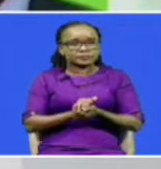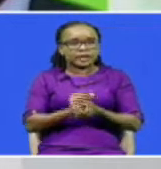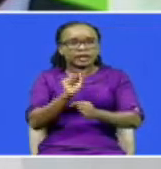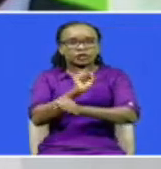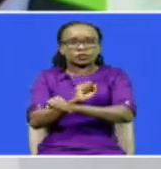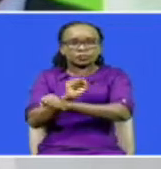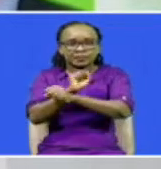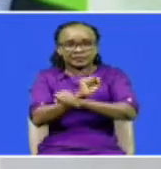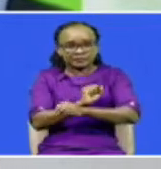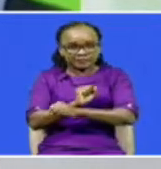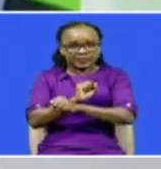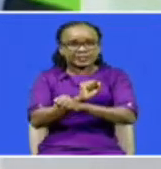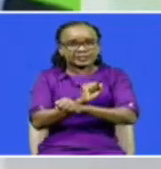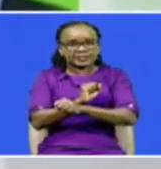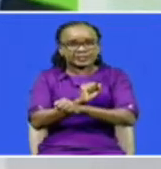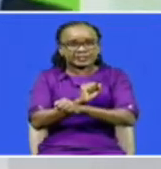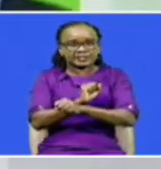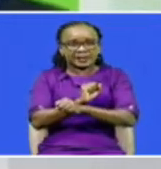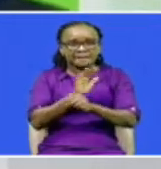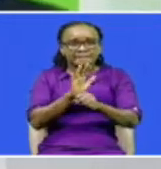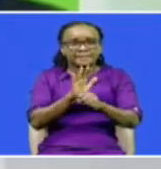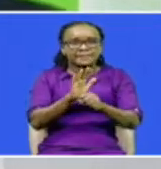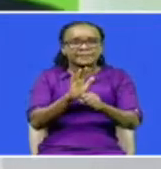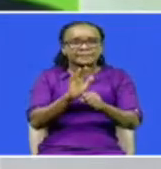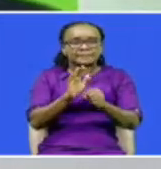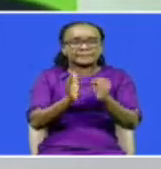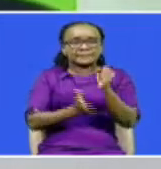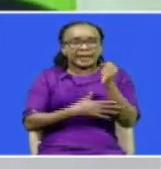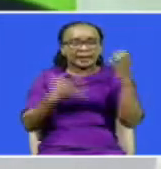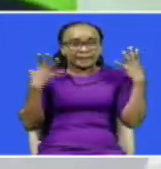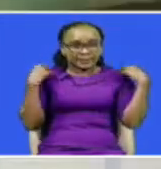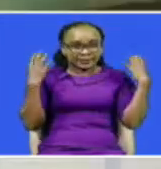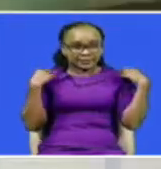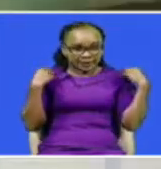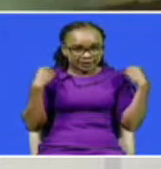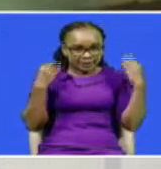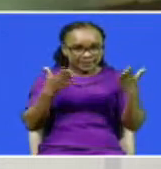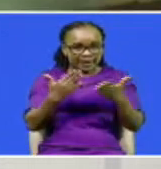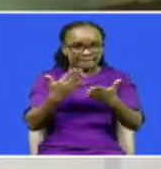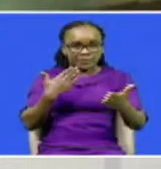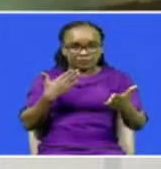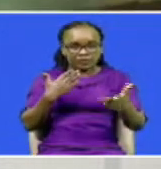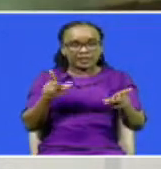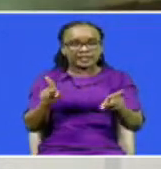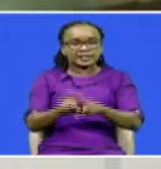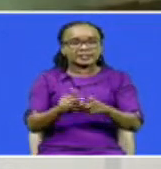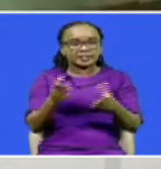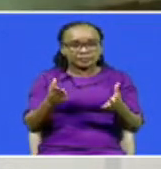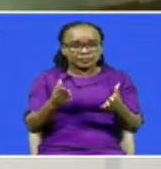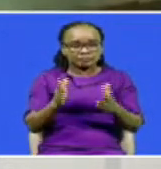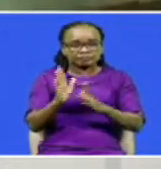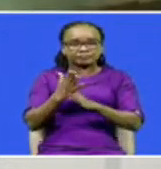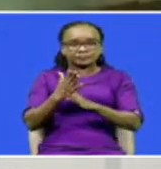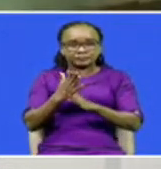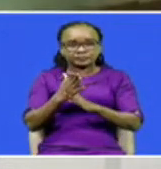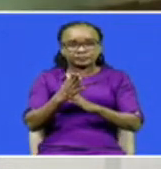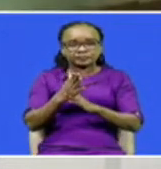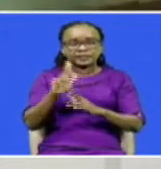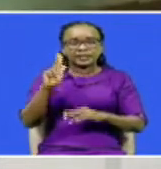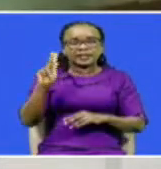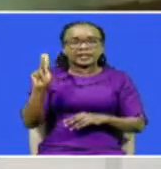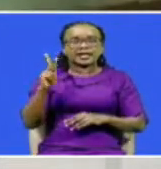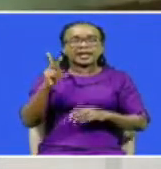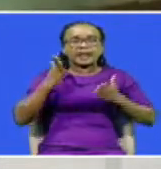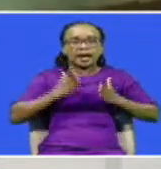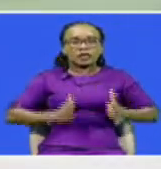prevent certain malpractices that were actually there before. Seven lobby groups, among them the Kenya Human Rights